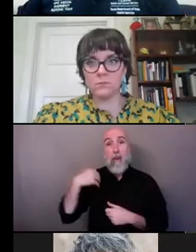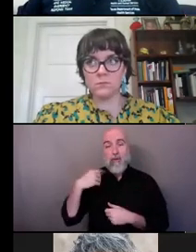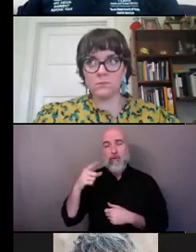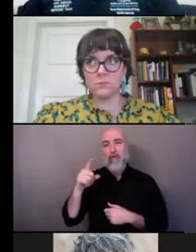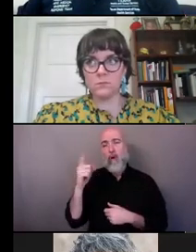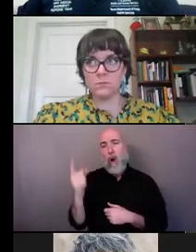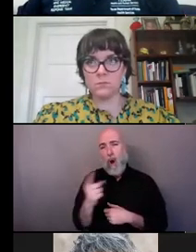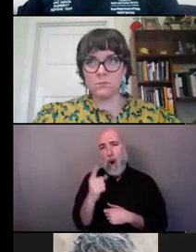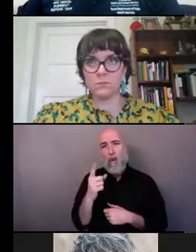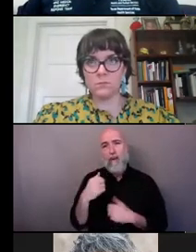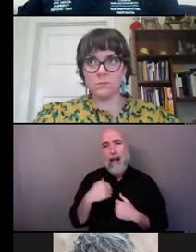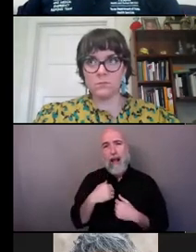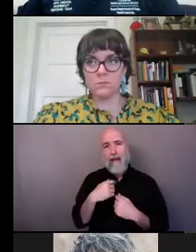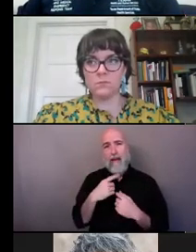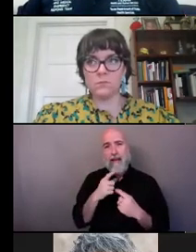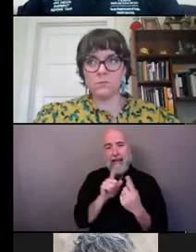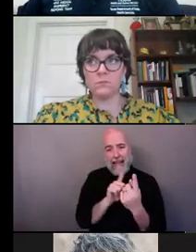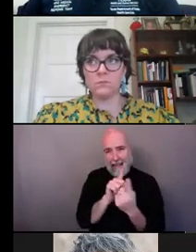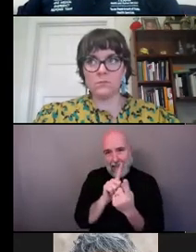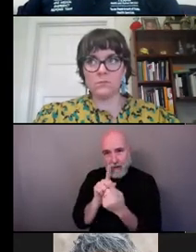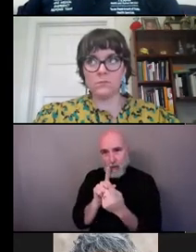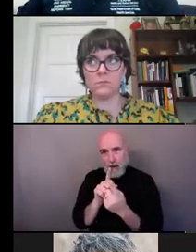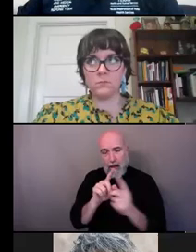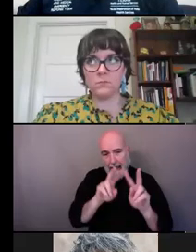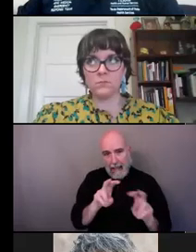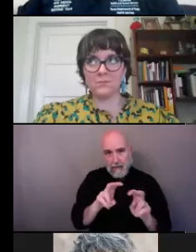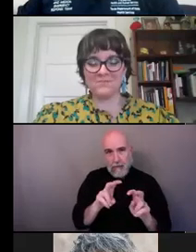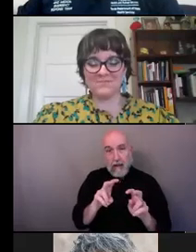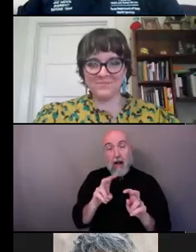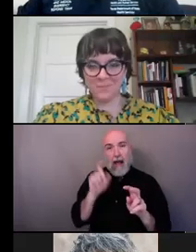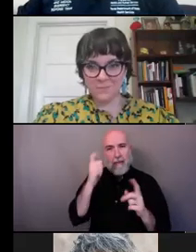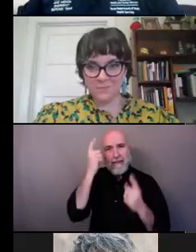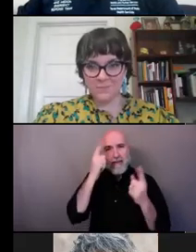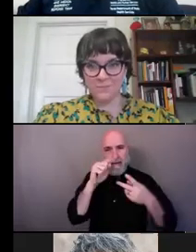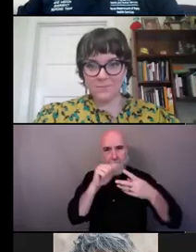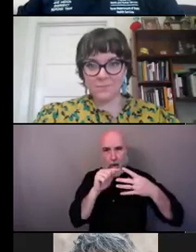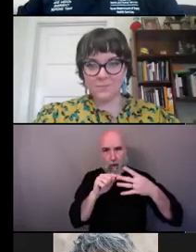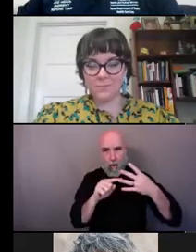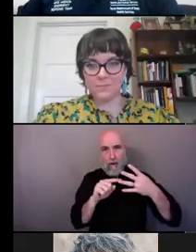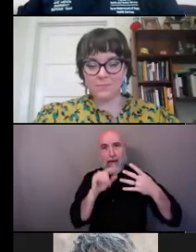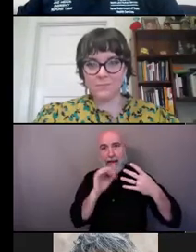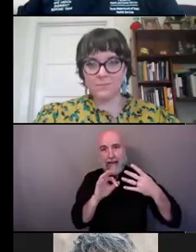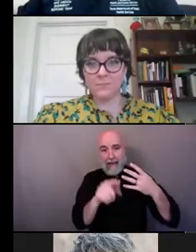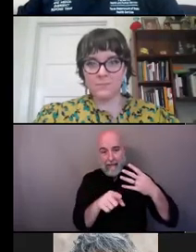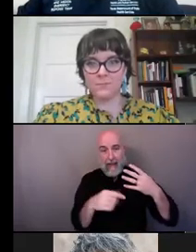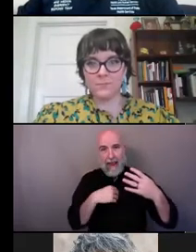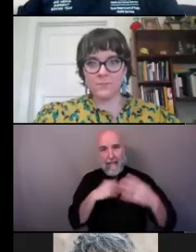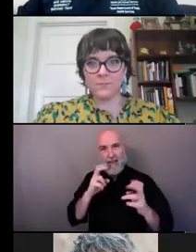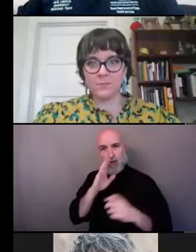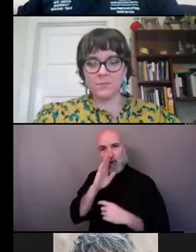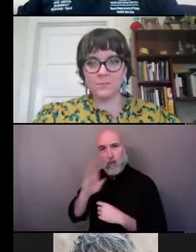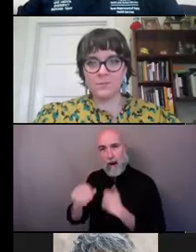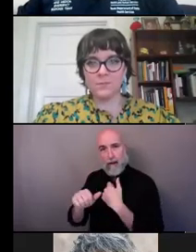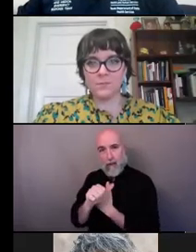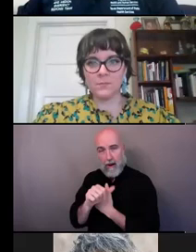always conduct an individualized assessment of 4 factors to try to determine whether direct threat exists.